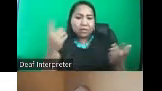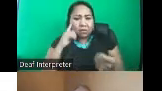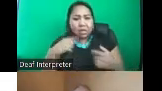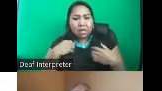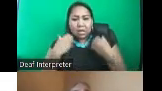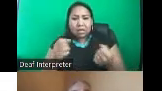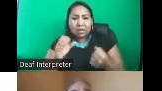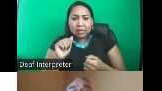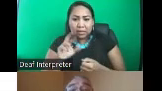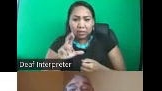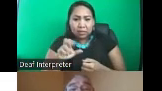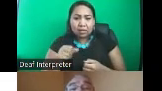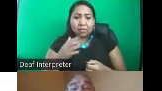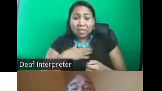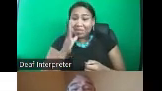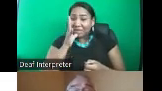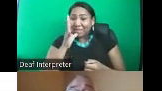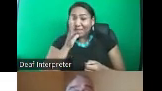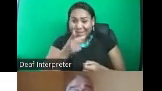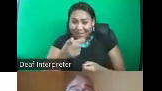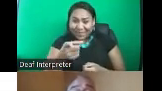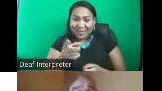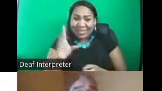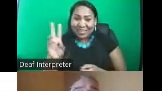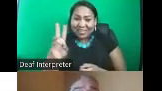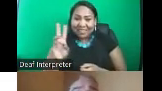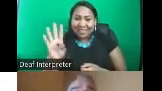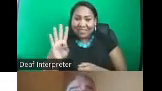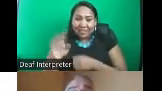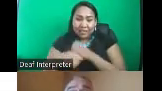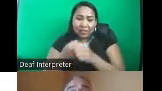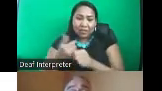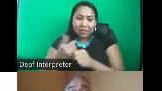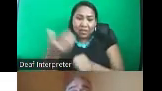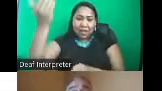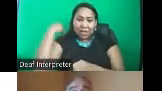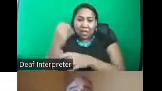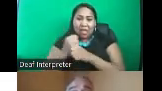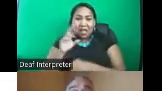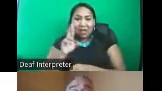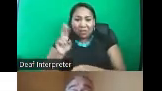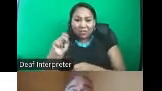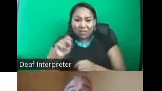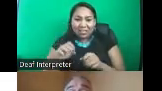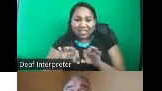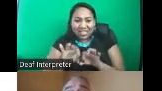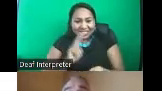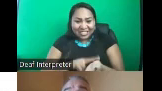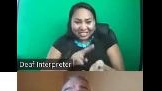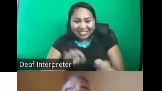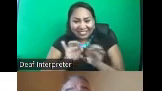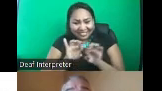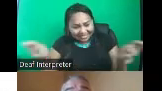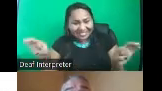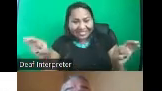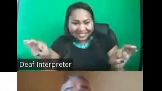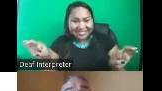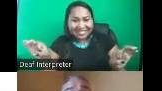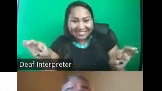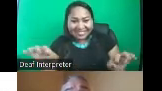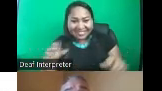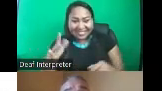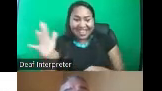Mom 64 years ago getting her RN degree. And there she is just a few years ago at that same